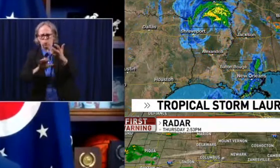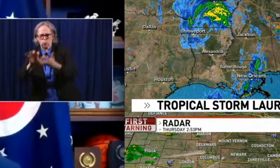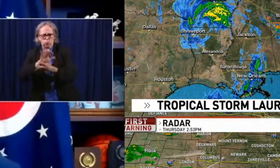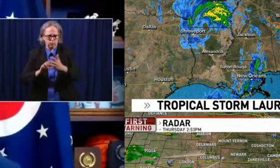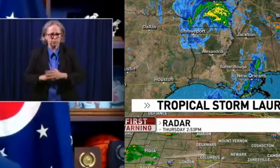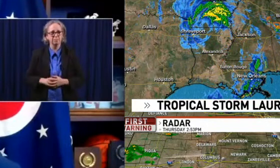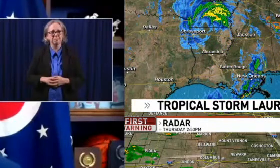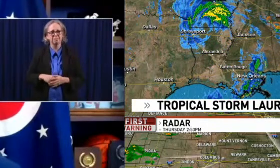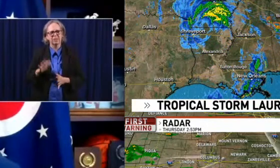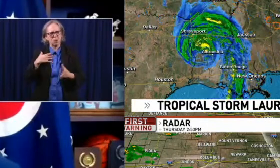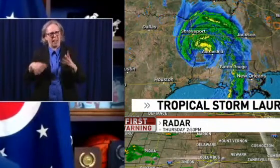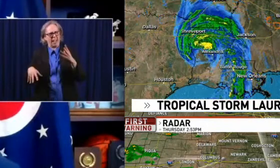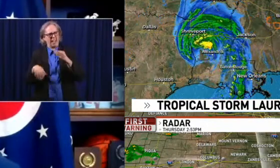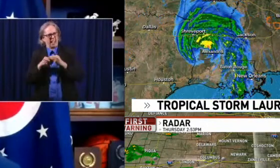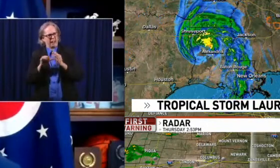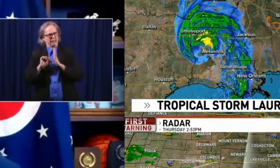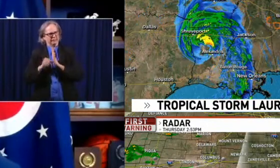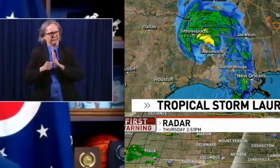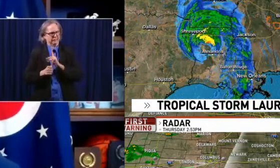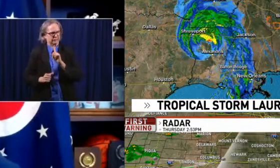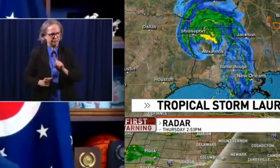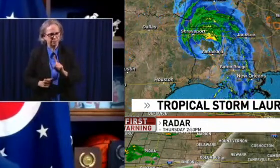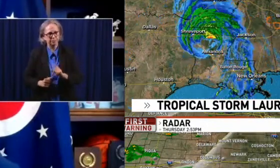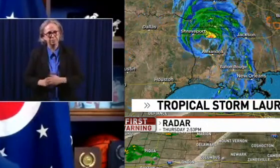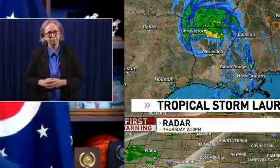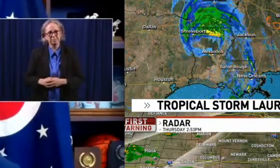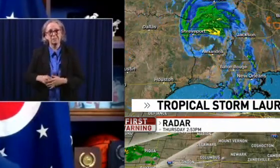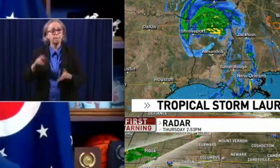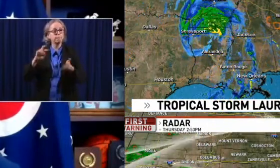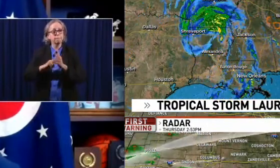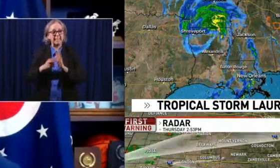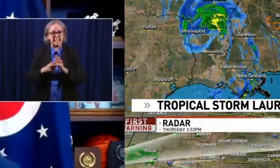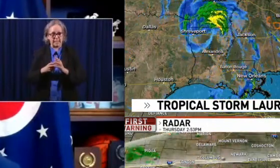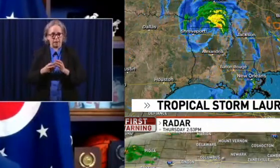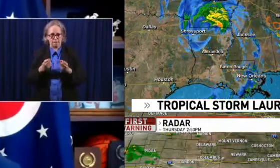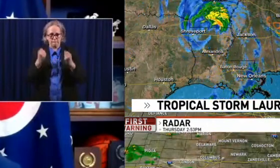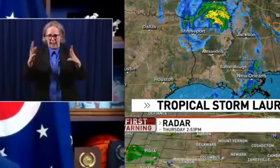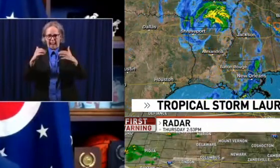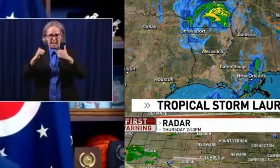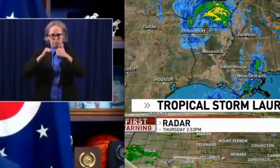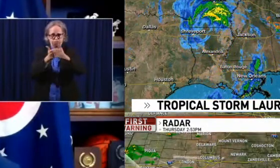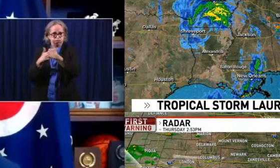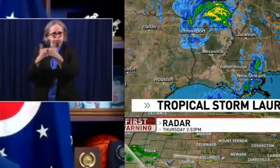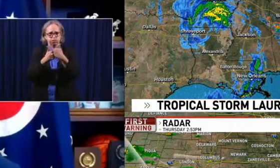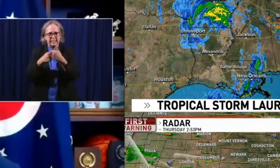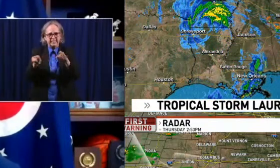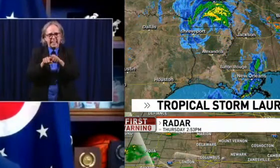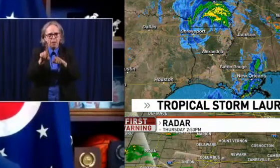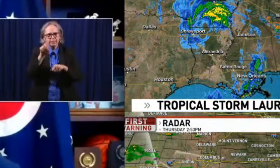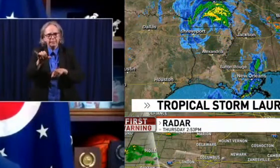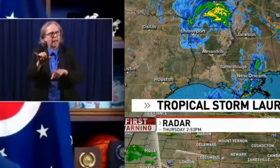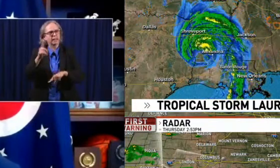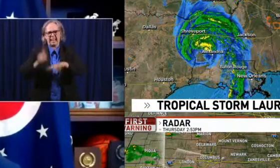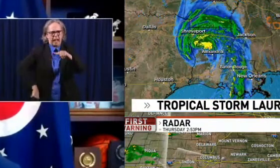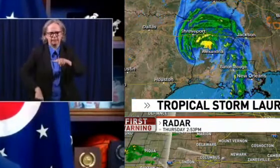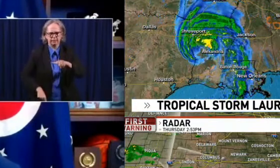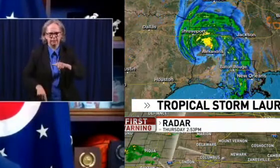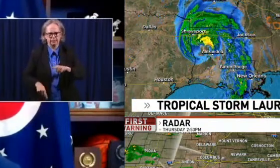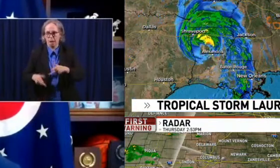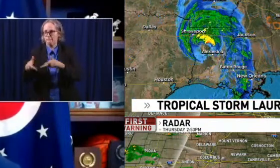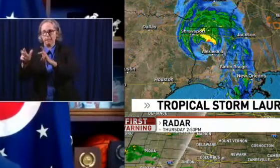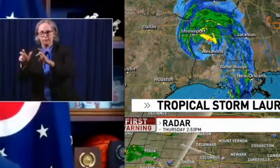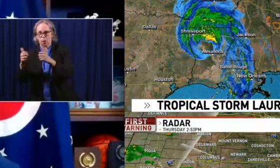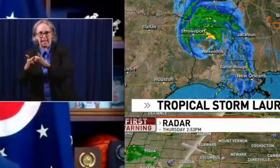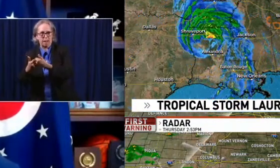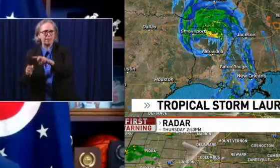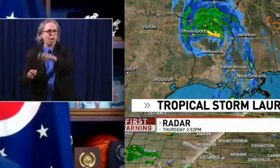here, is that it does not permit multiple contests in a single calendar day. You can't play multiple basketball games or volleyball